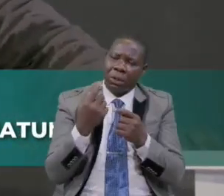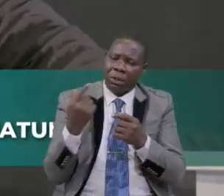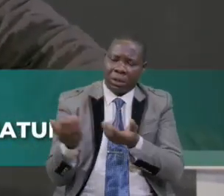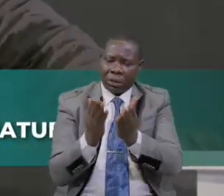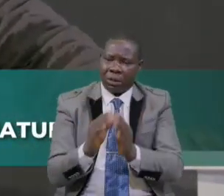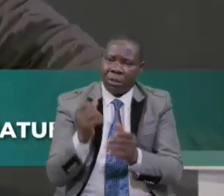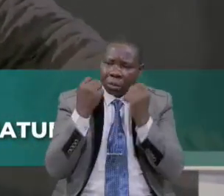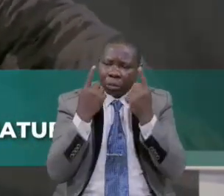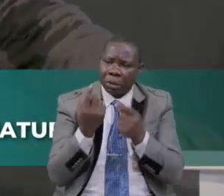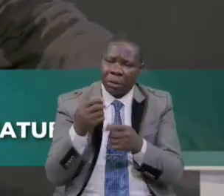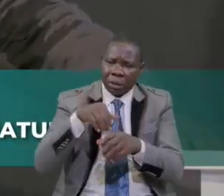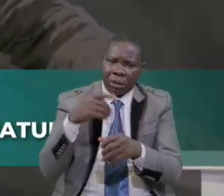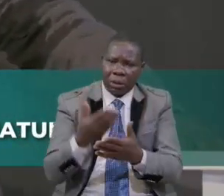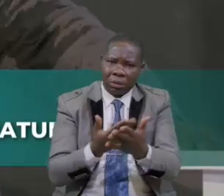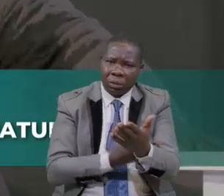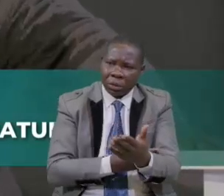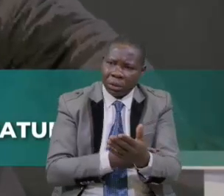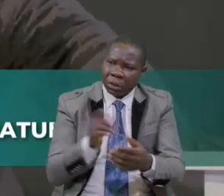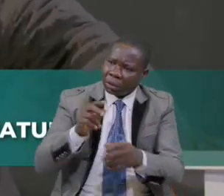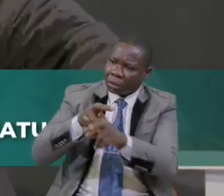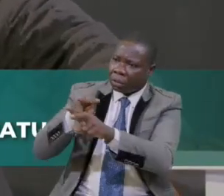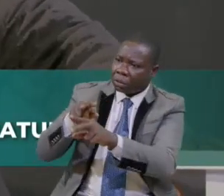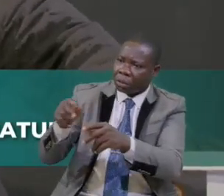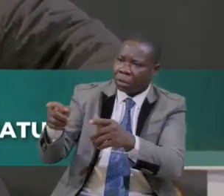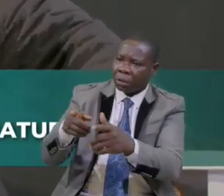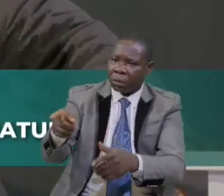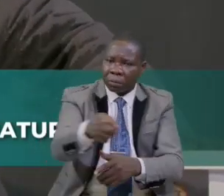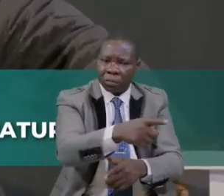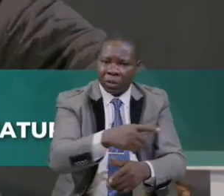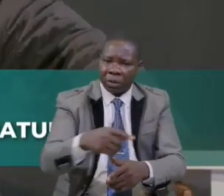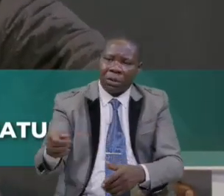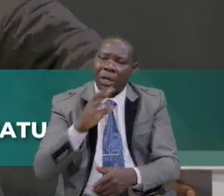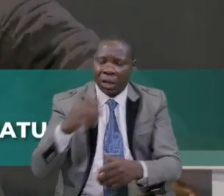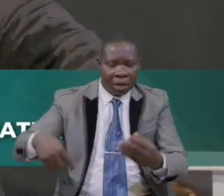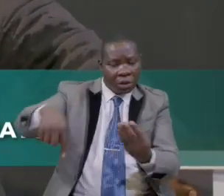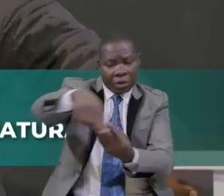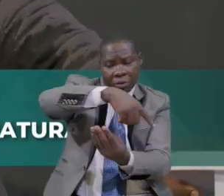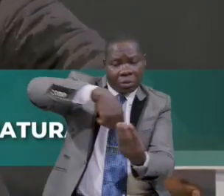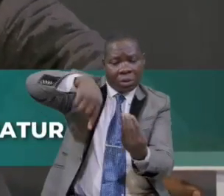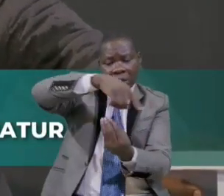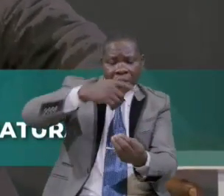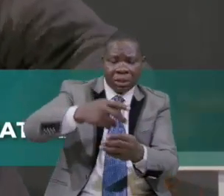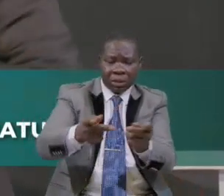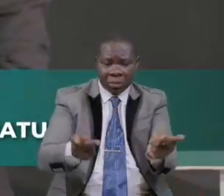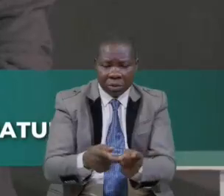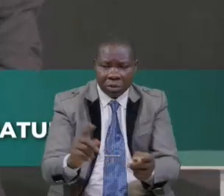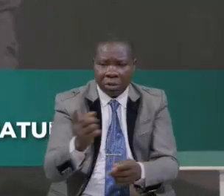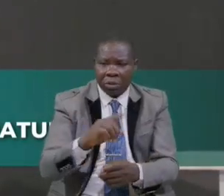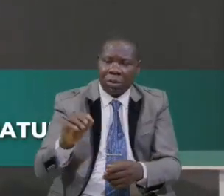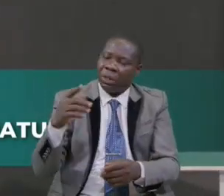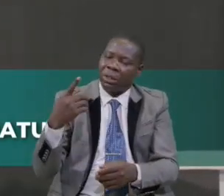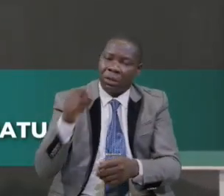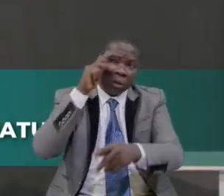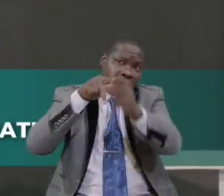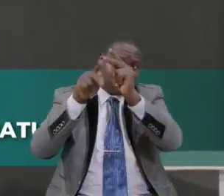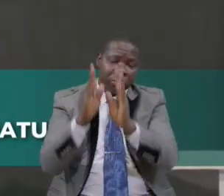of all saw them. They surrounded the place where Elisha was. He said, oh, my